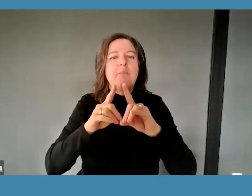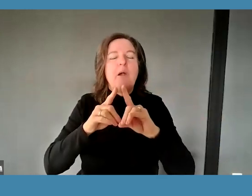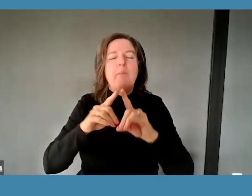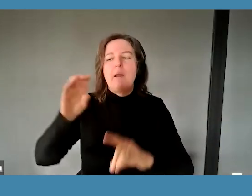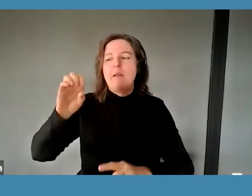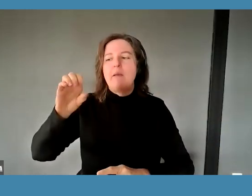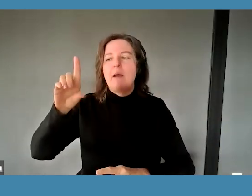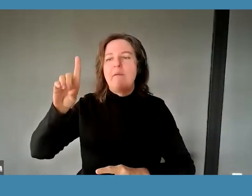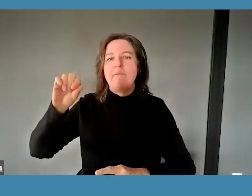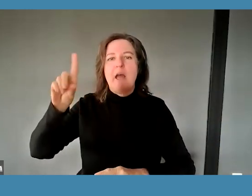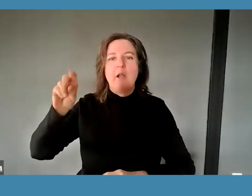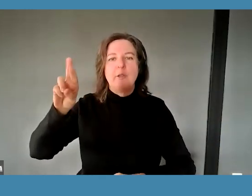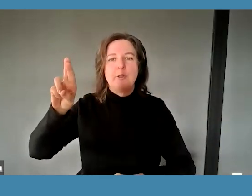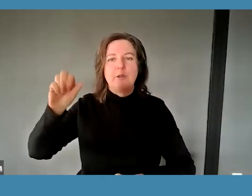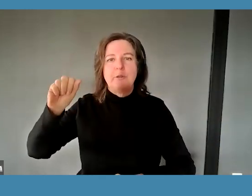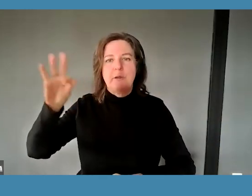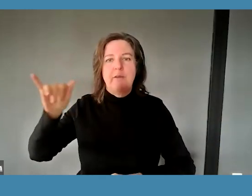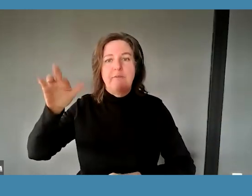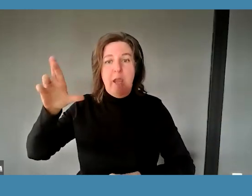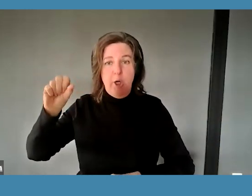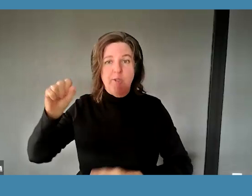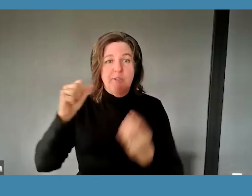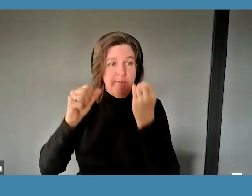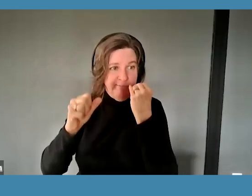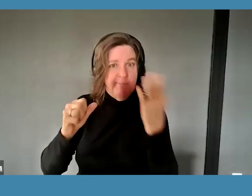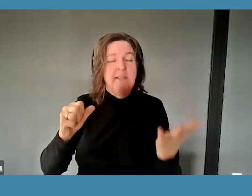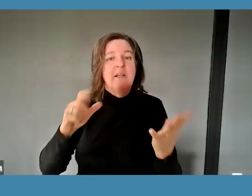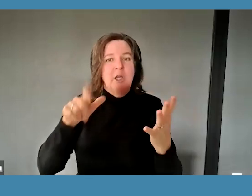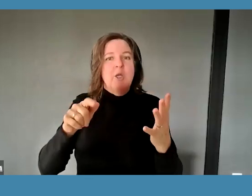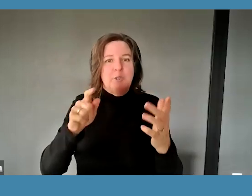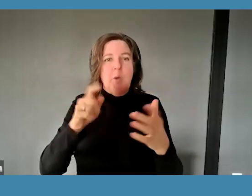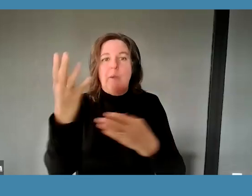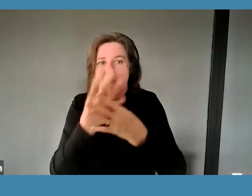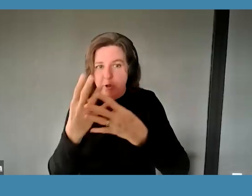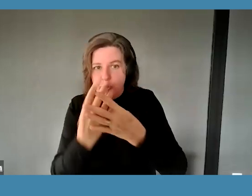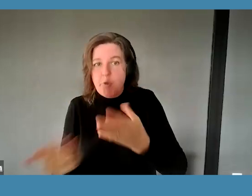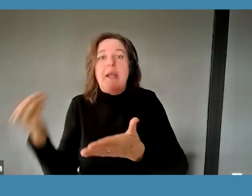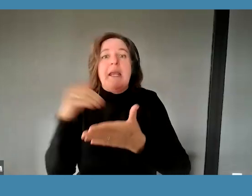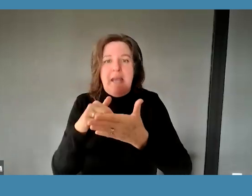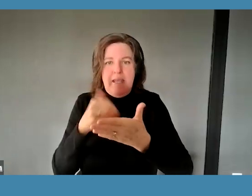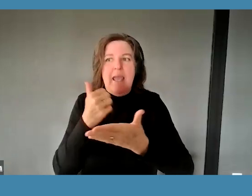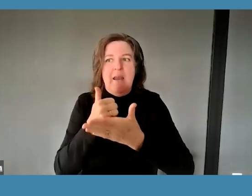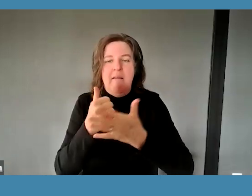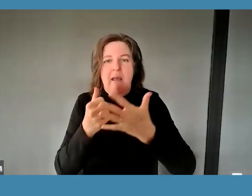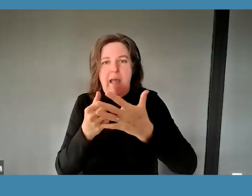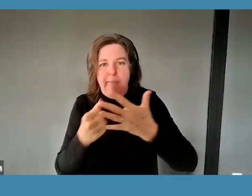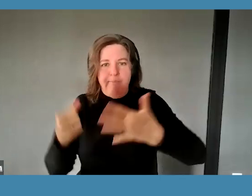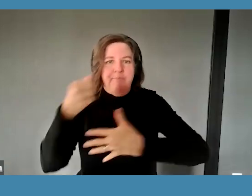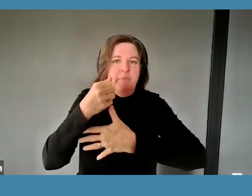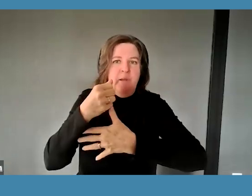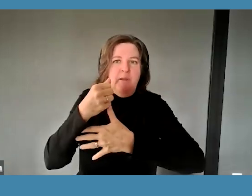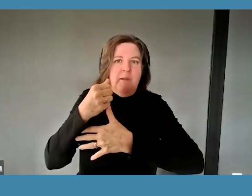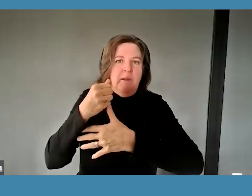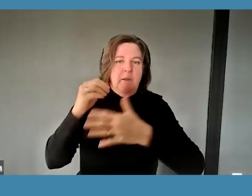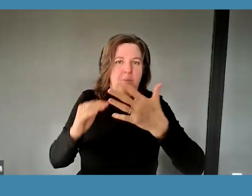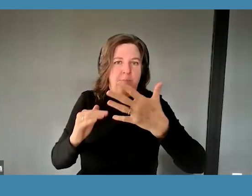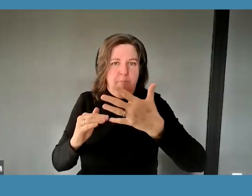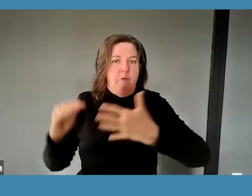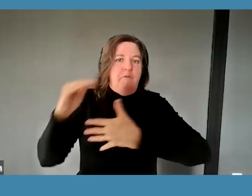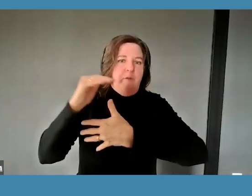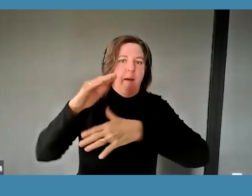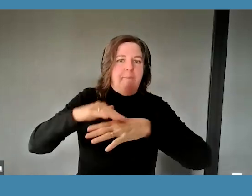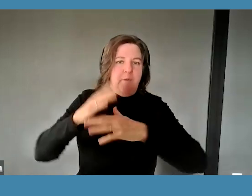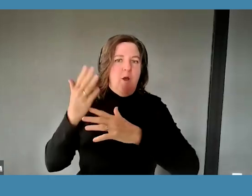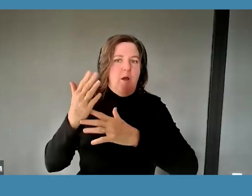rescreened to hopefully move you closer to the top of that priority list. And by the top, I mean move you up